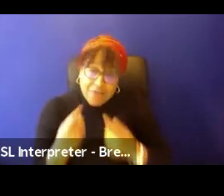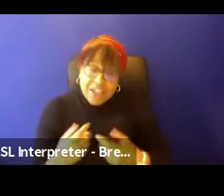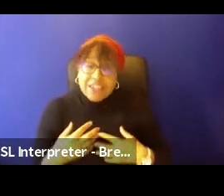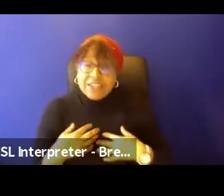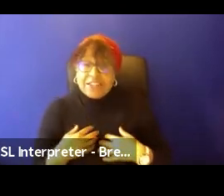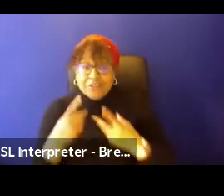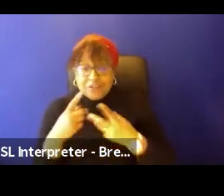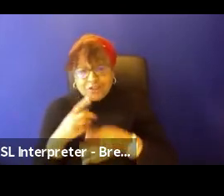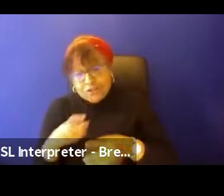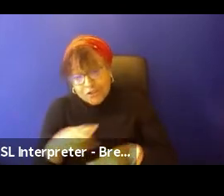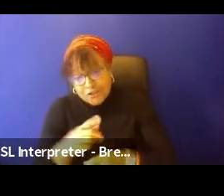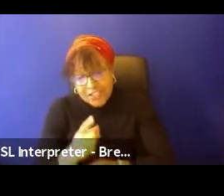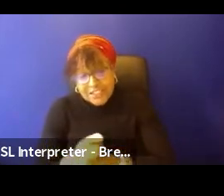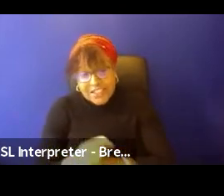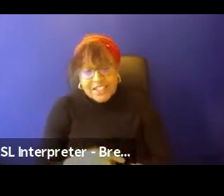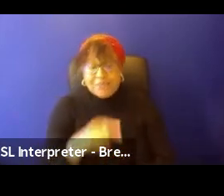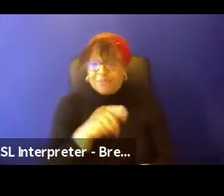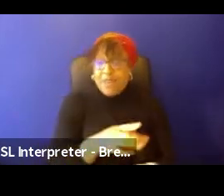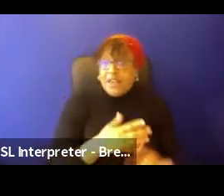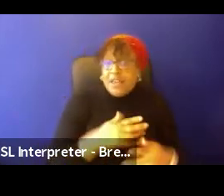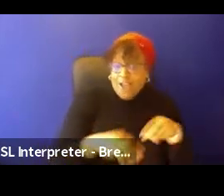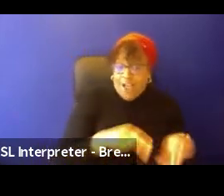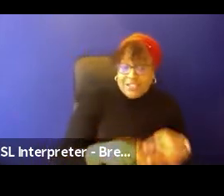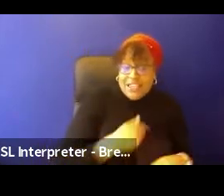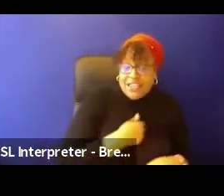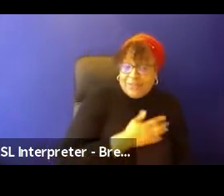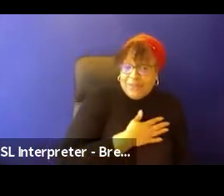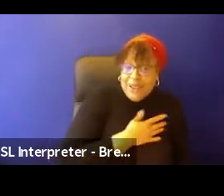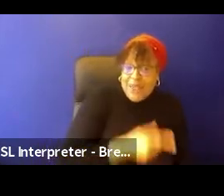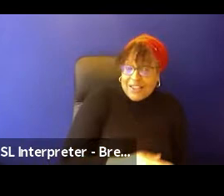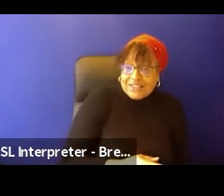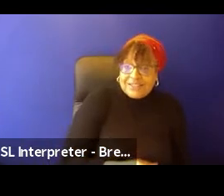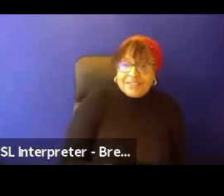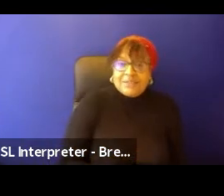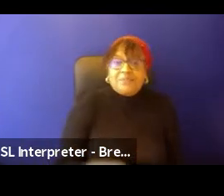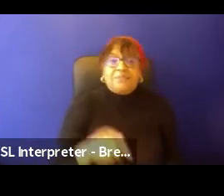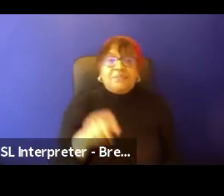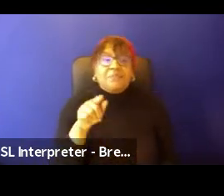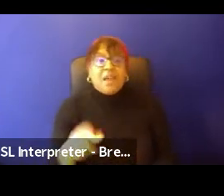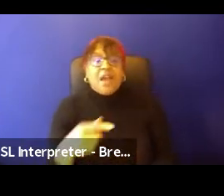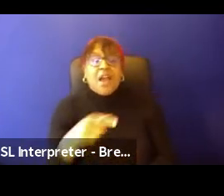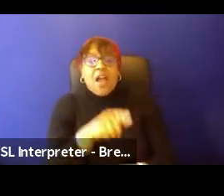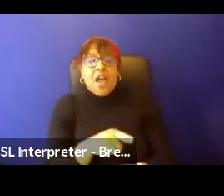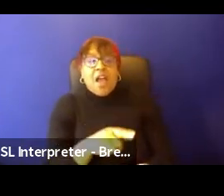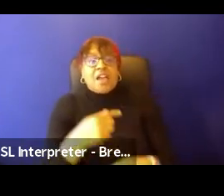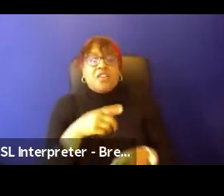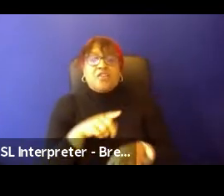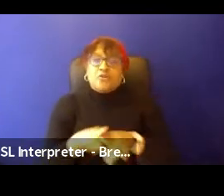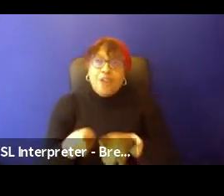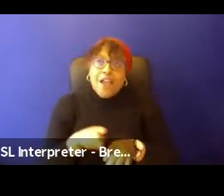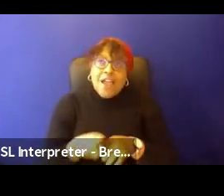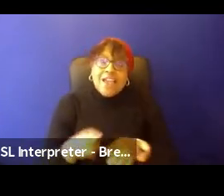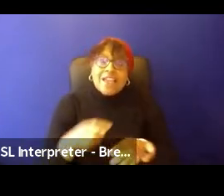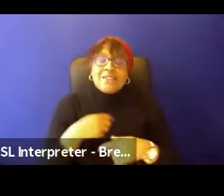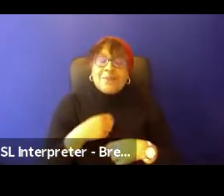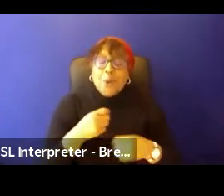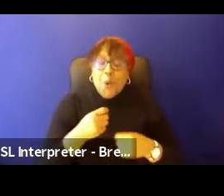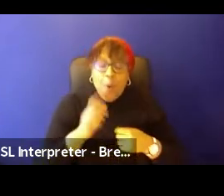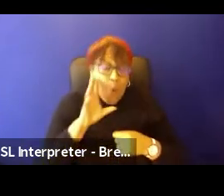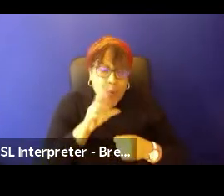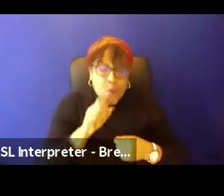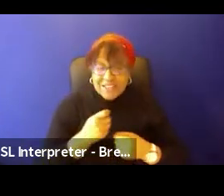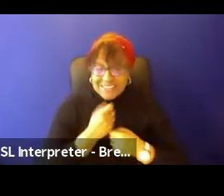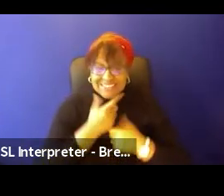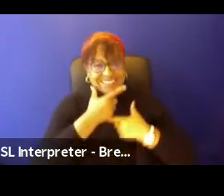thing. She's fun. She's just so well put together. I try to always put on a sunny face, I